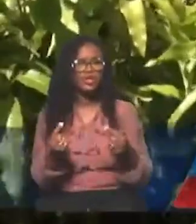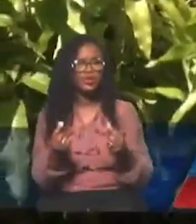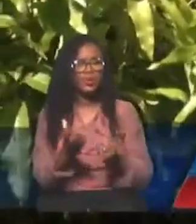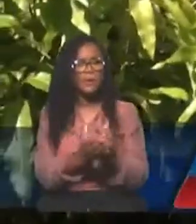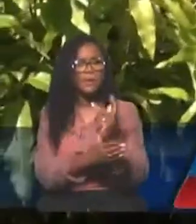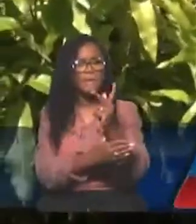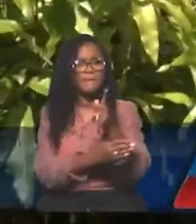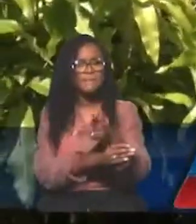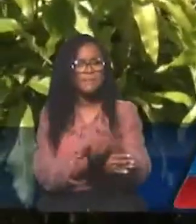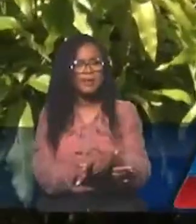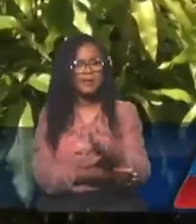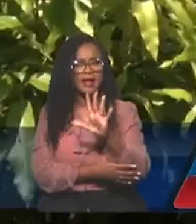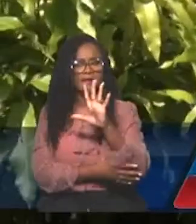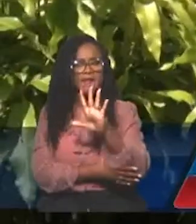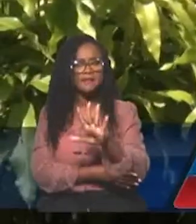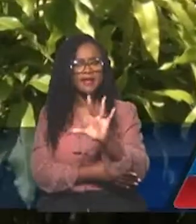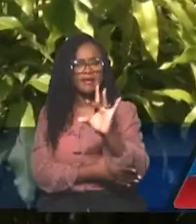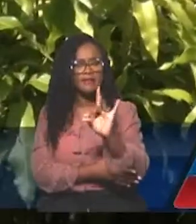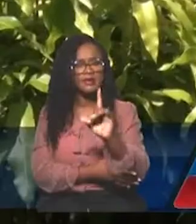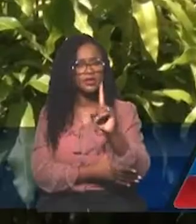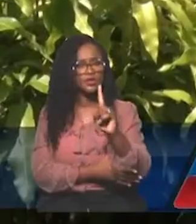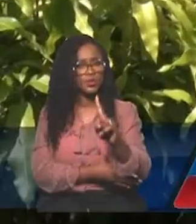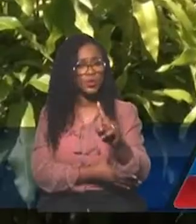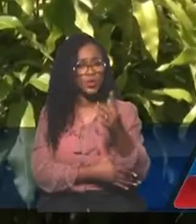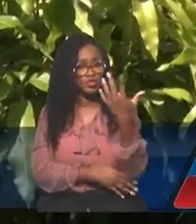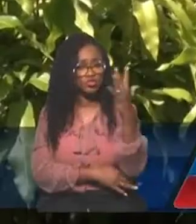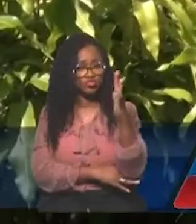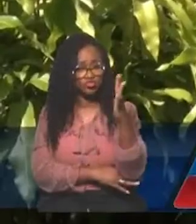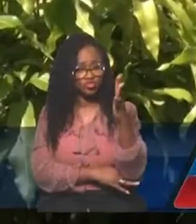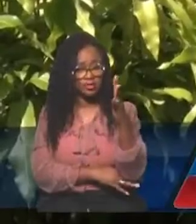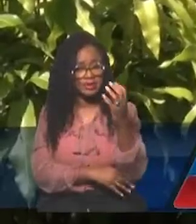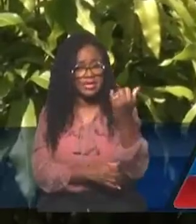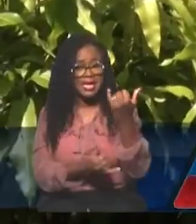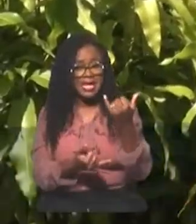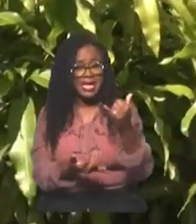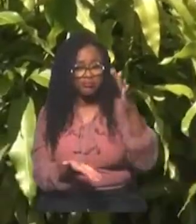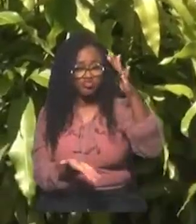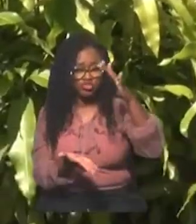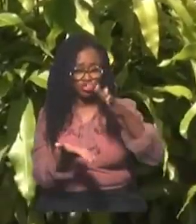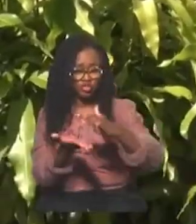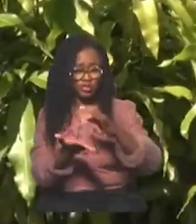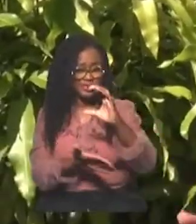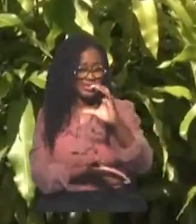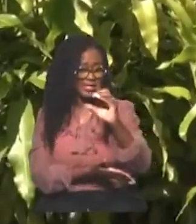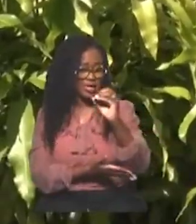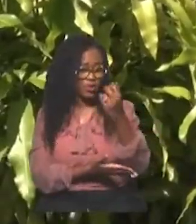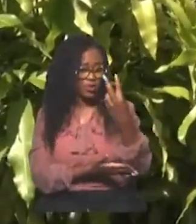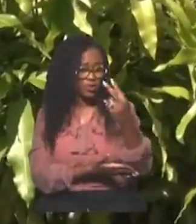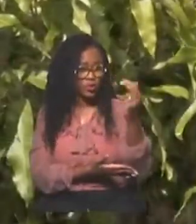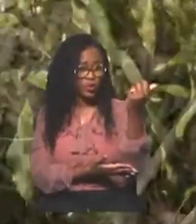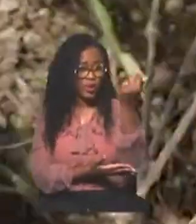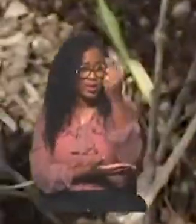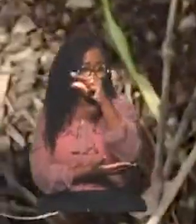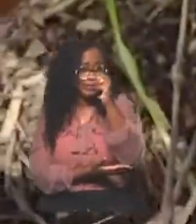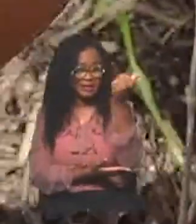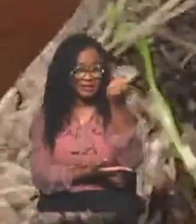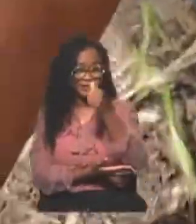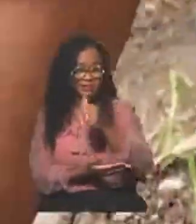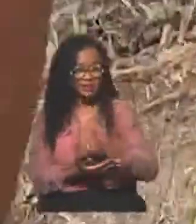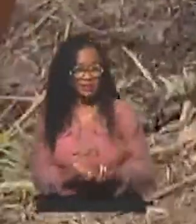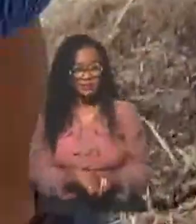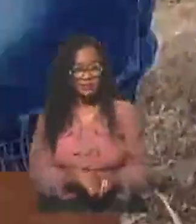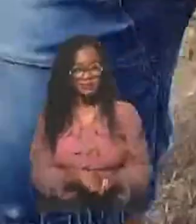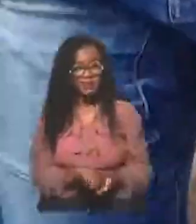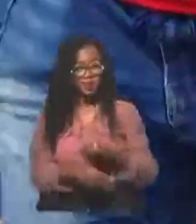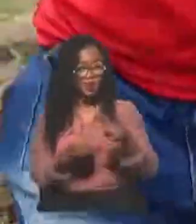plant 581 trees. Now, this would help reduce greenhouse gas emissions on the facility. Those trees,